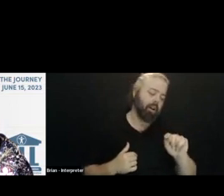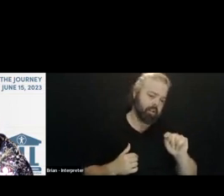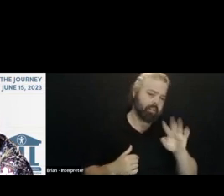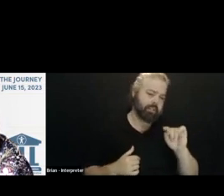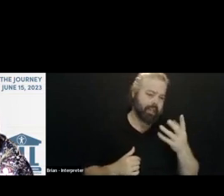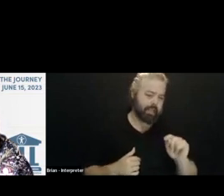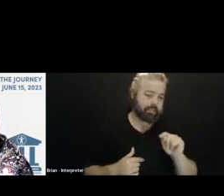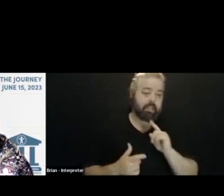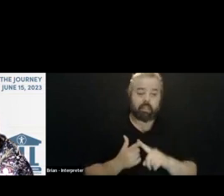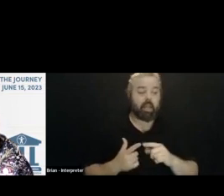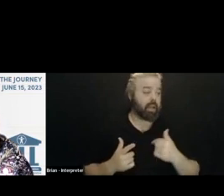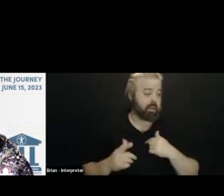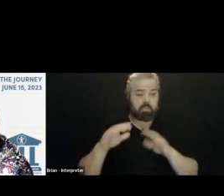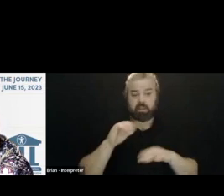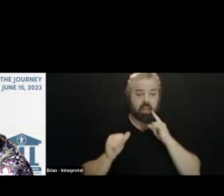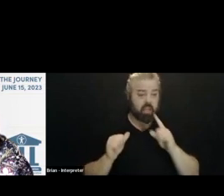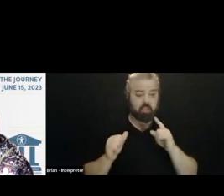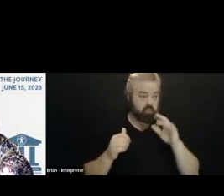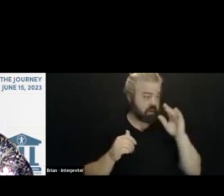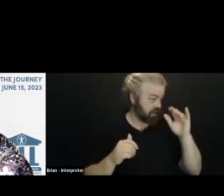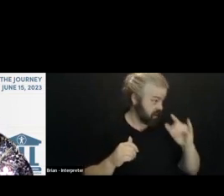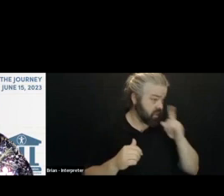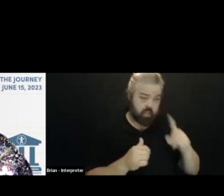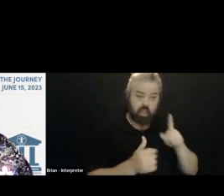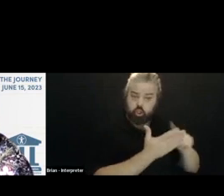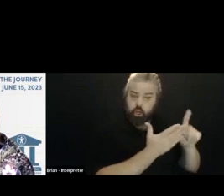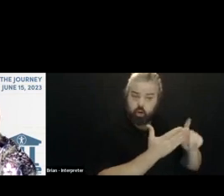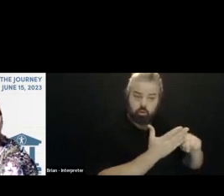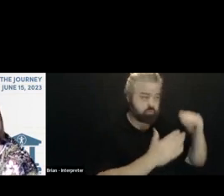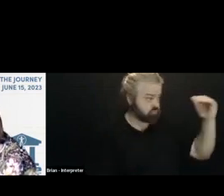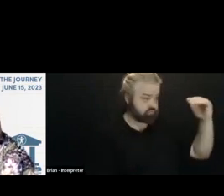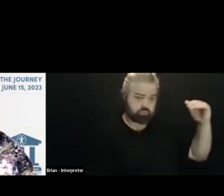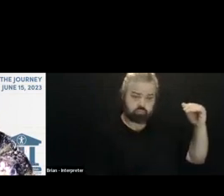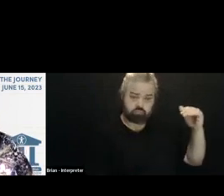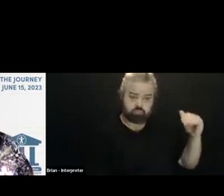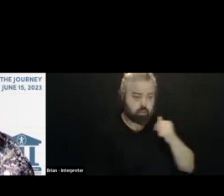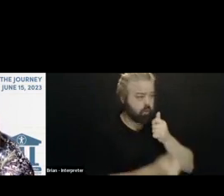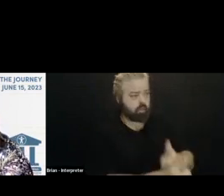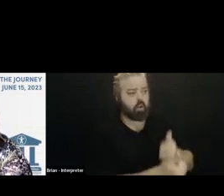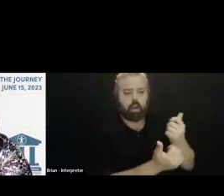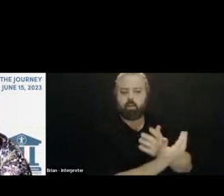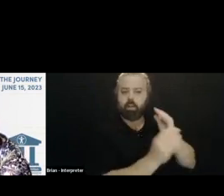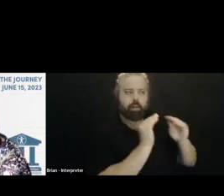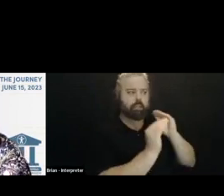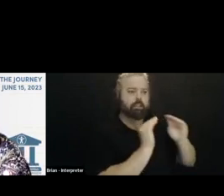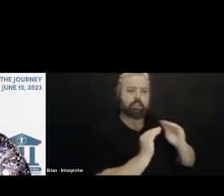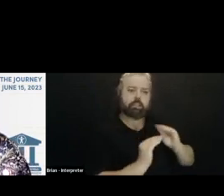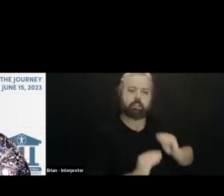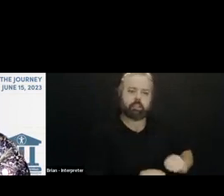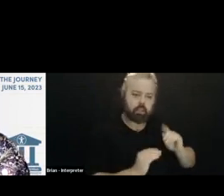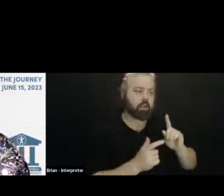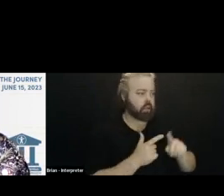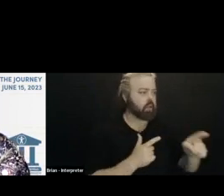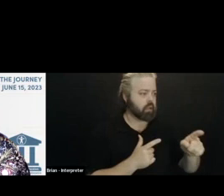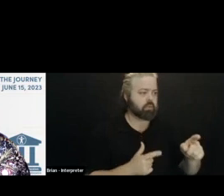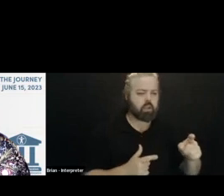down this accessibility checker and followed the steps that it has to fix it. And it led me to the steps to